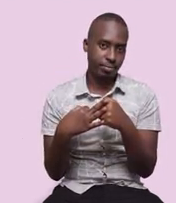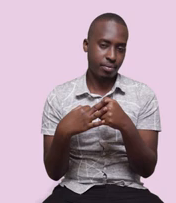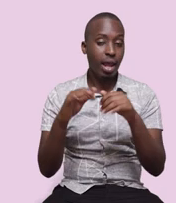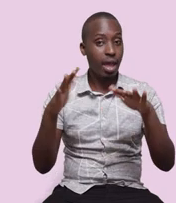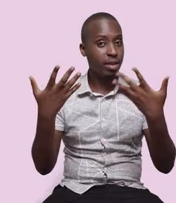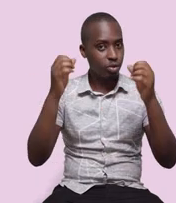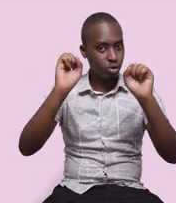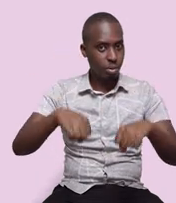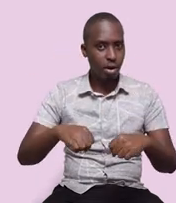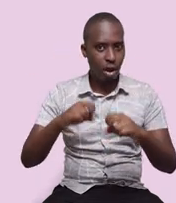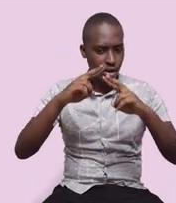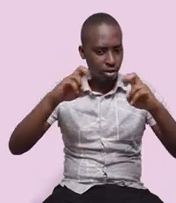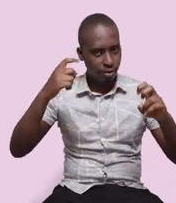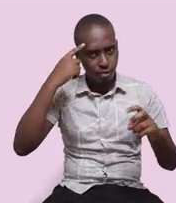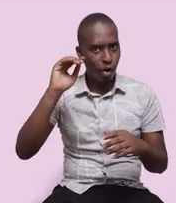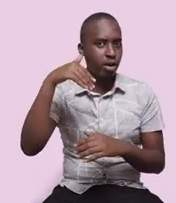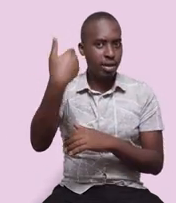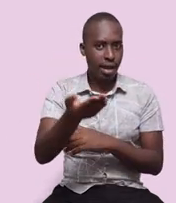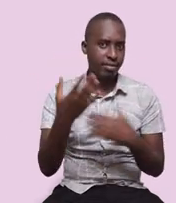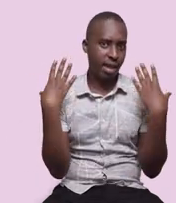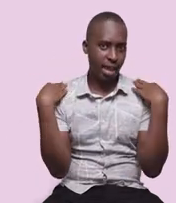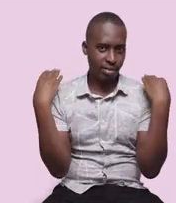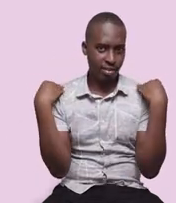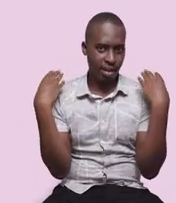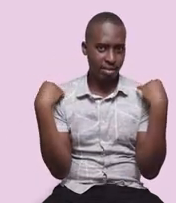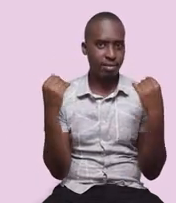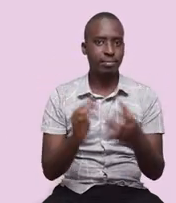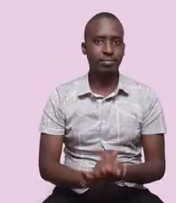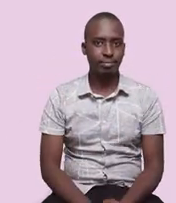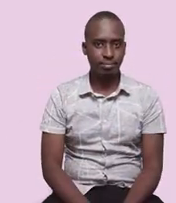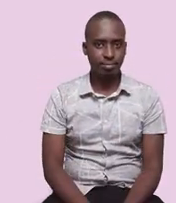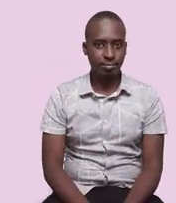Can we check the next? Let's go to next exercise.